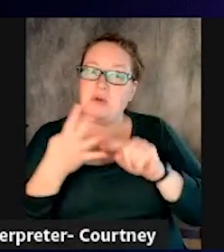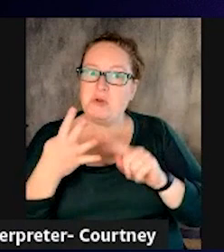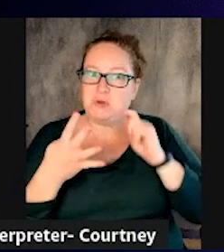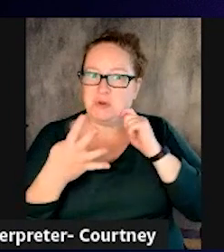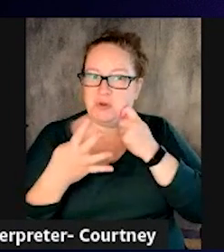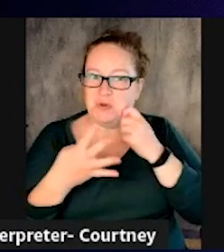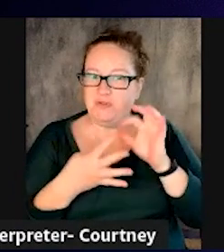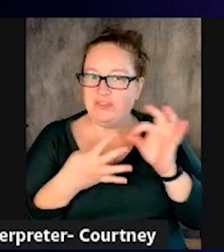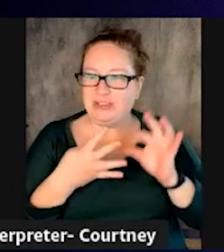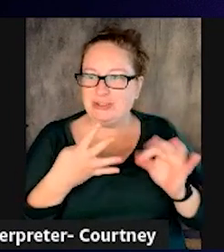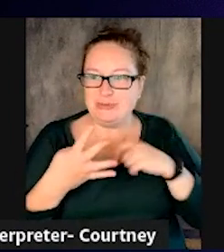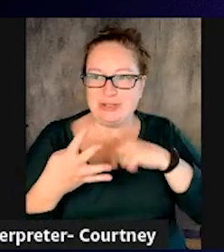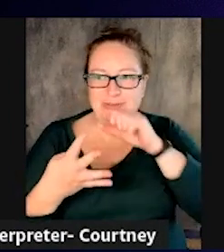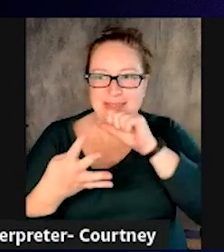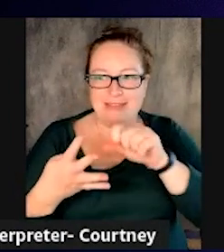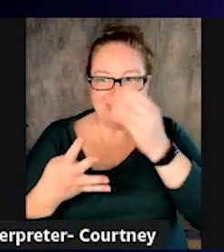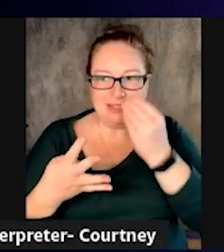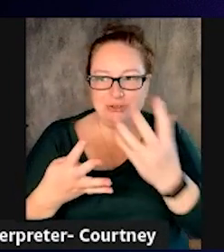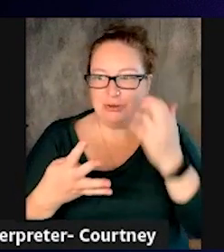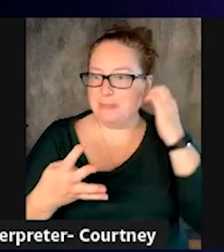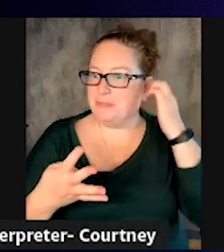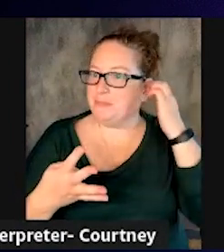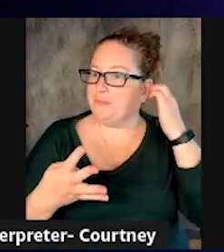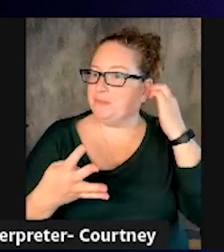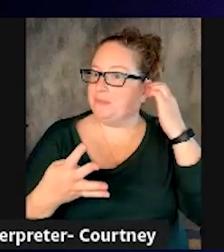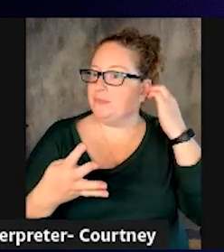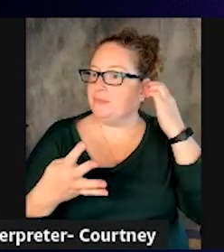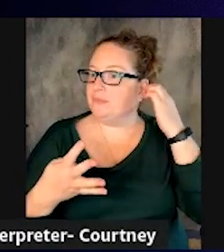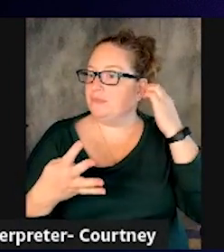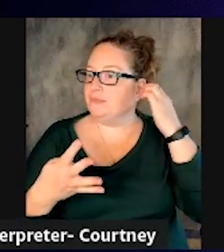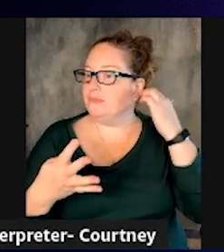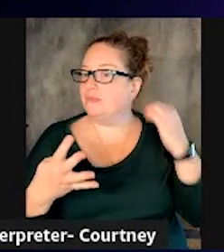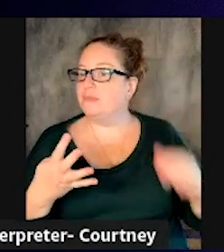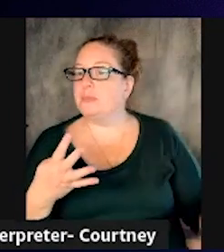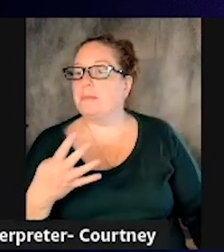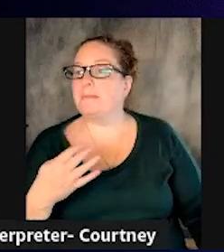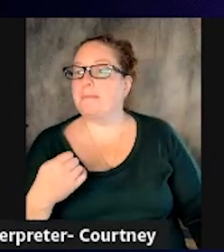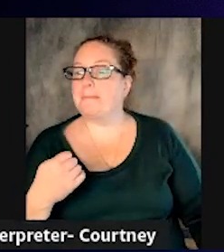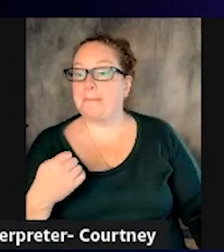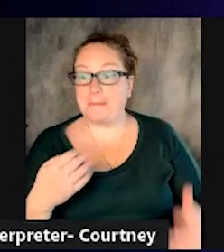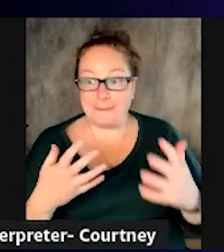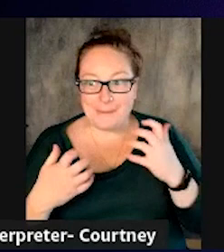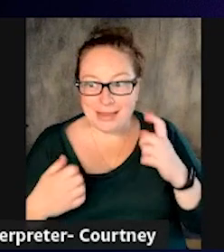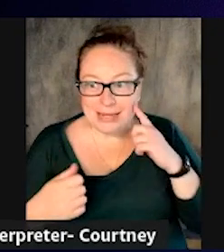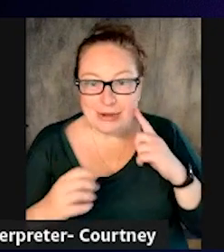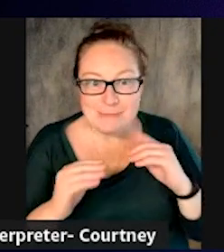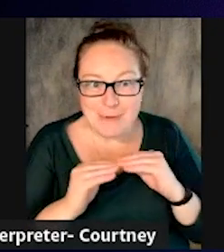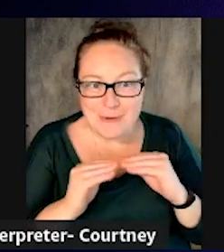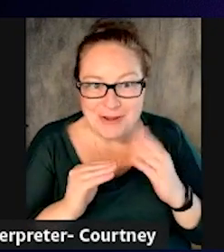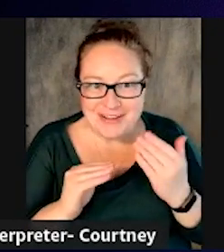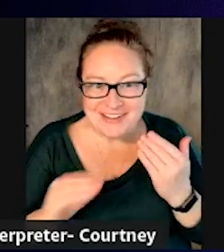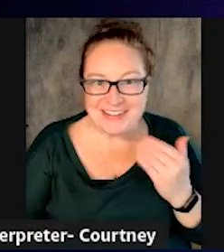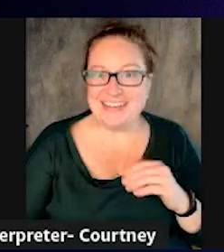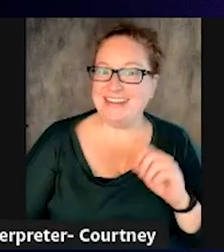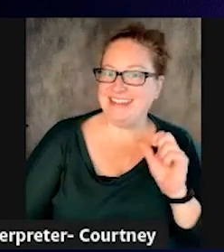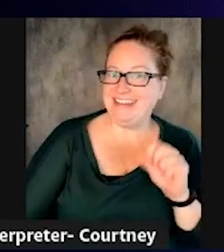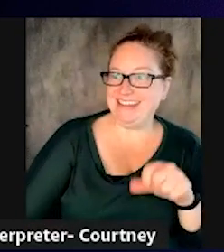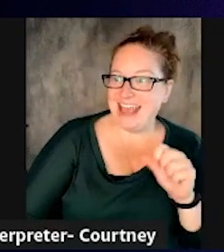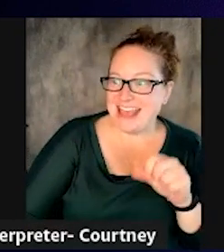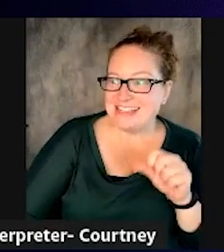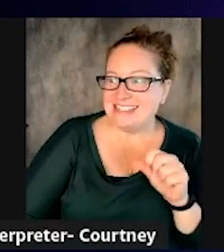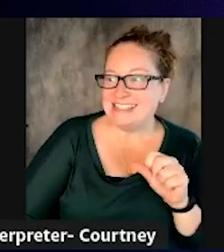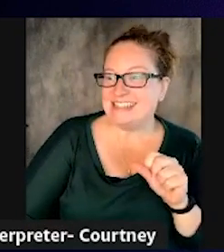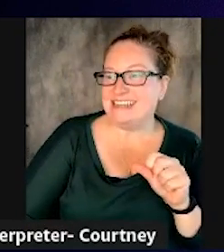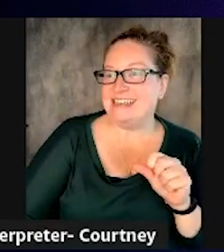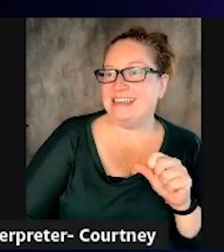love to talk to you about. Want to hear more? Yeah, please. I'm like, now you got me